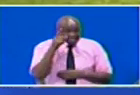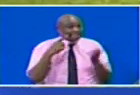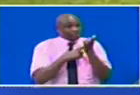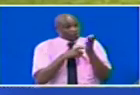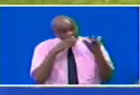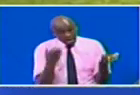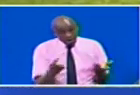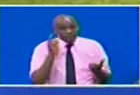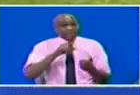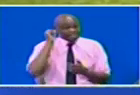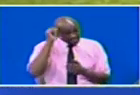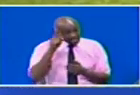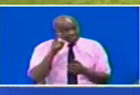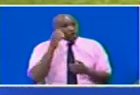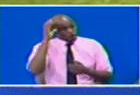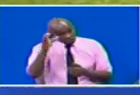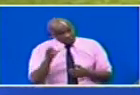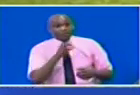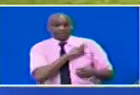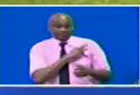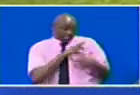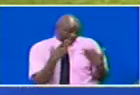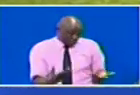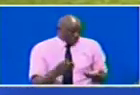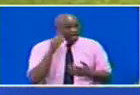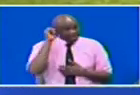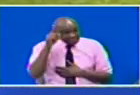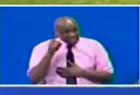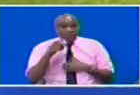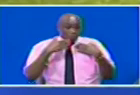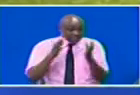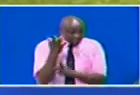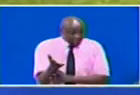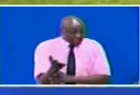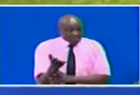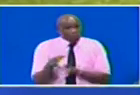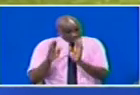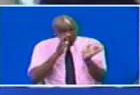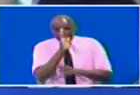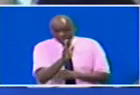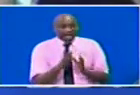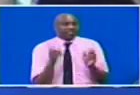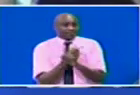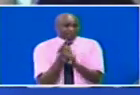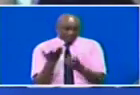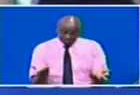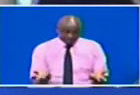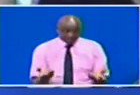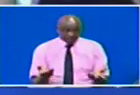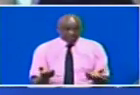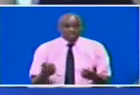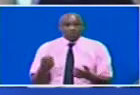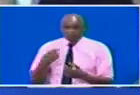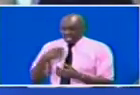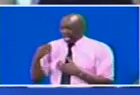to understand the cost, to understand the benefit, to understand the waste, and so far and so on. We have done an